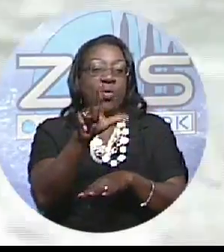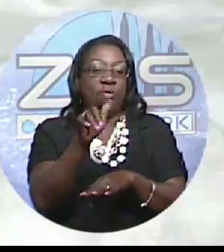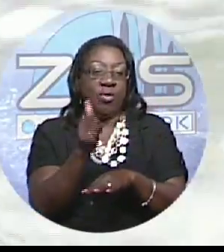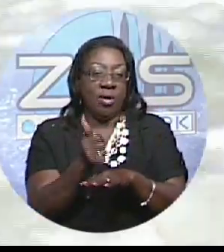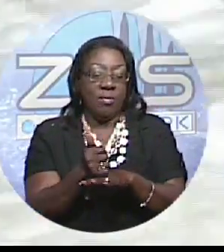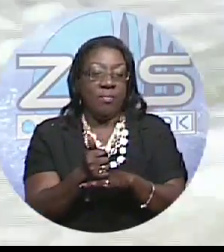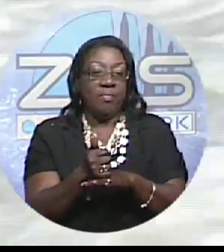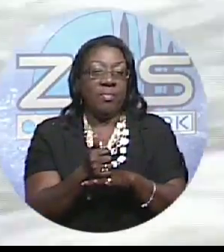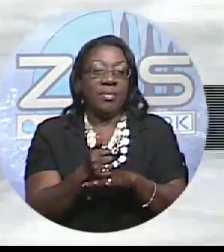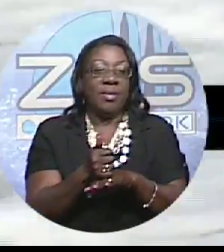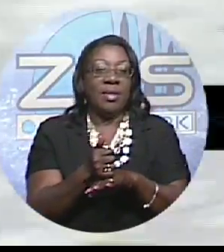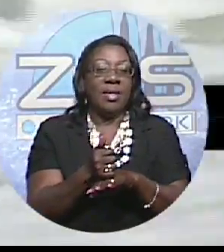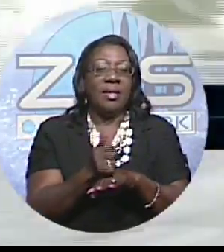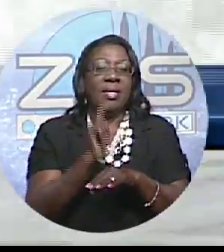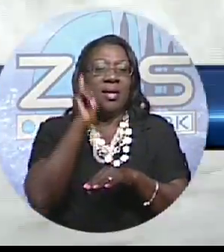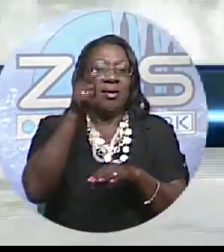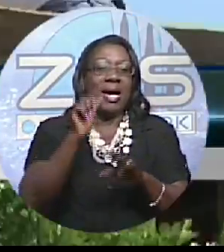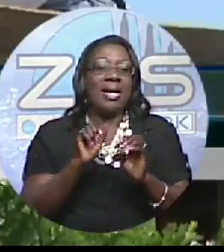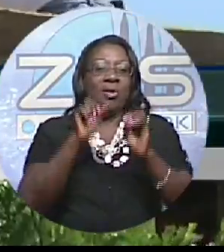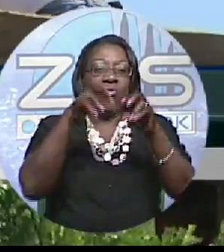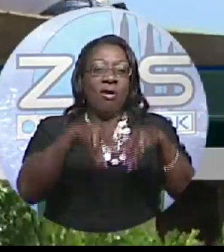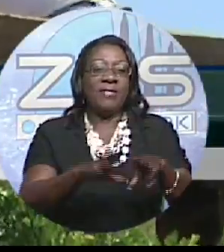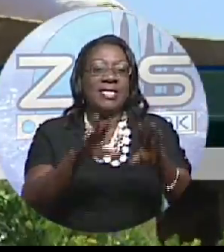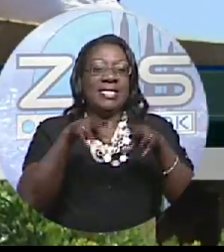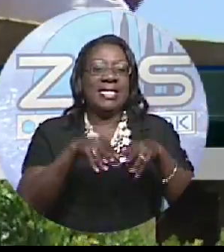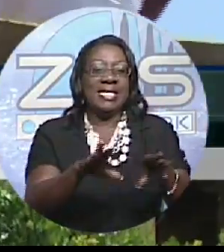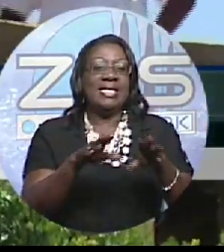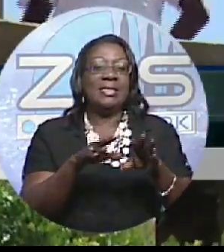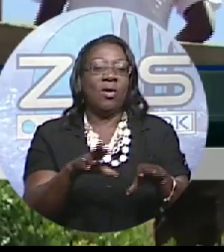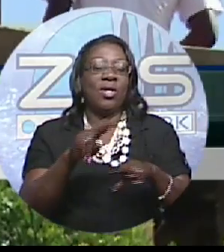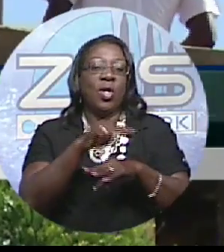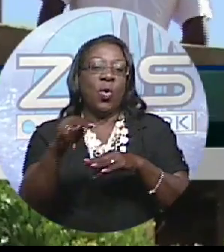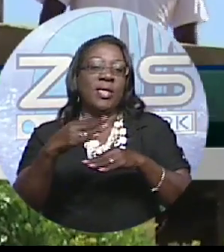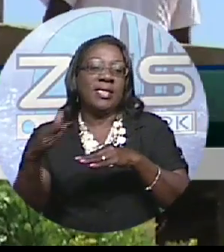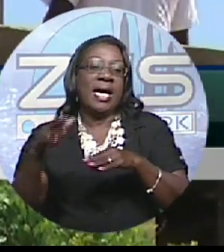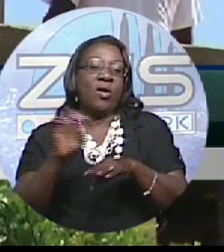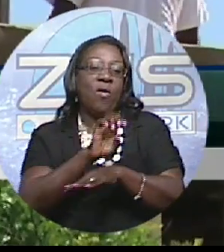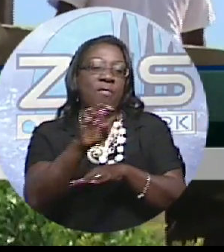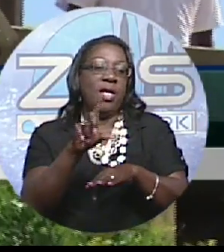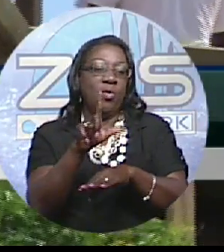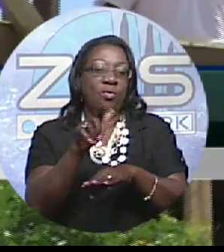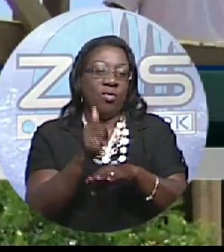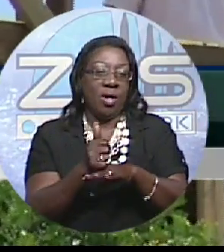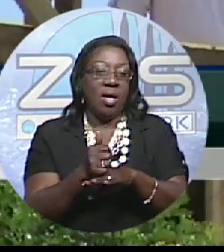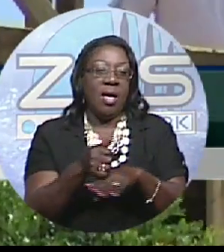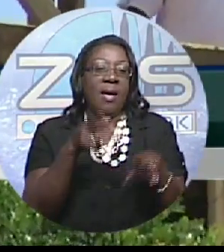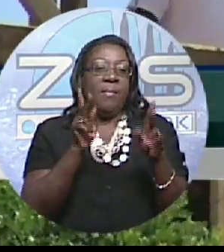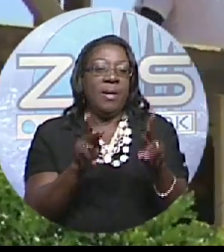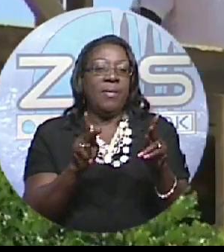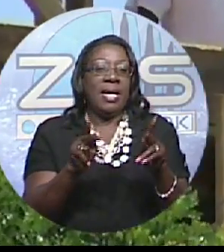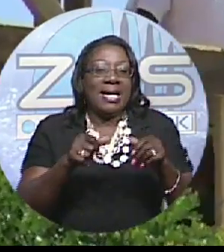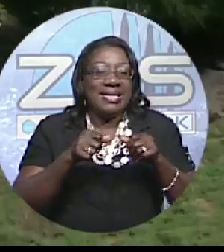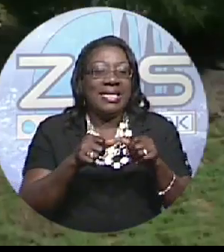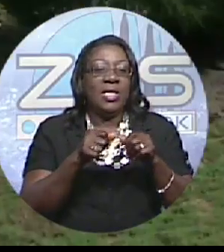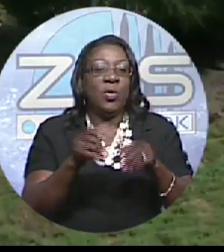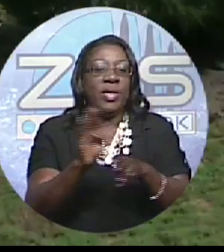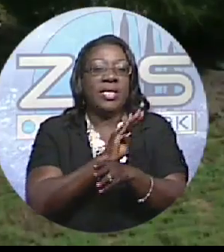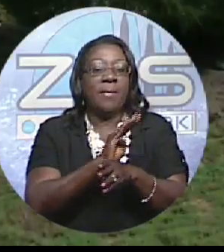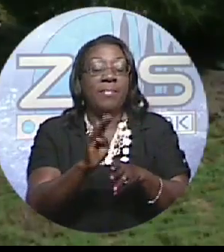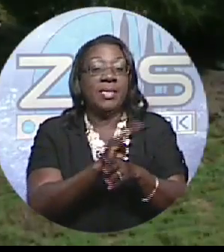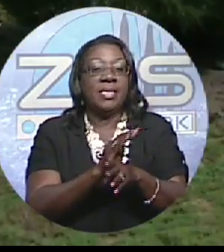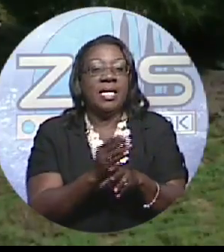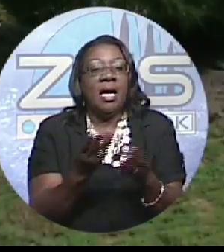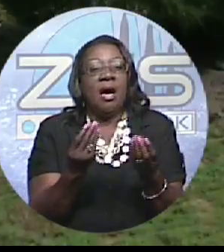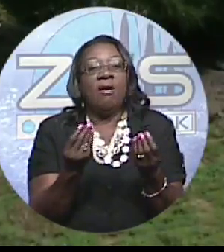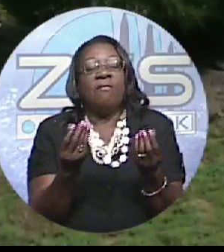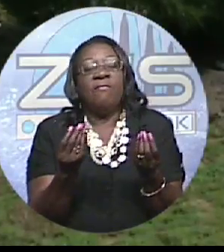Despite showings of rough seas on the north side, persons here in Eleuthera was going through business like any normal day. A few